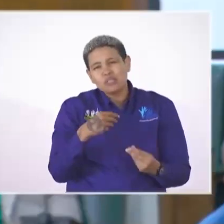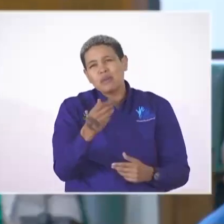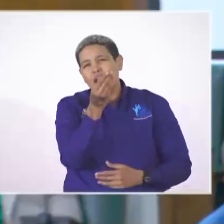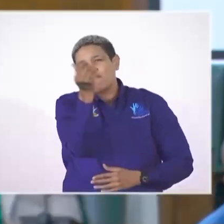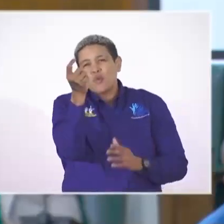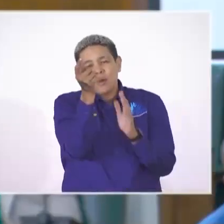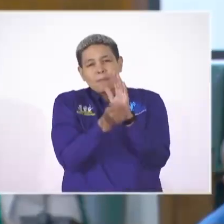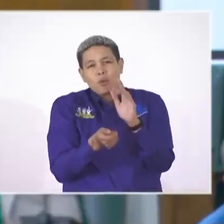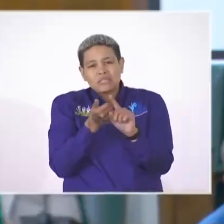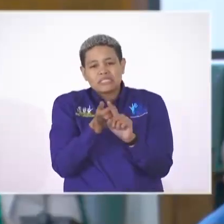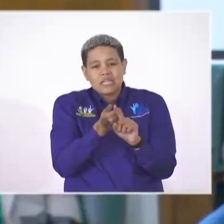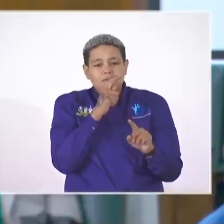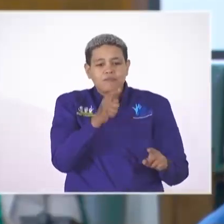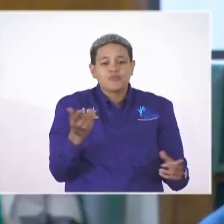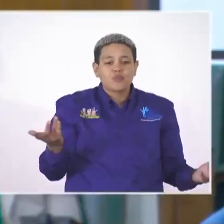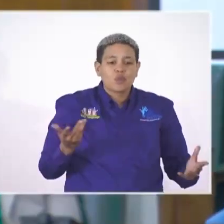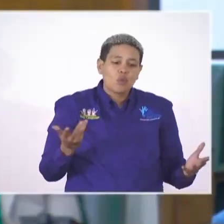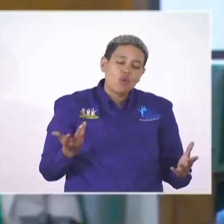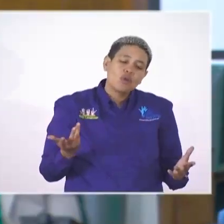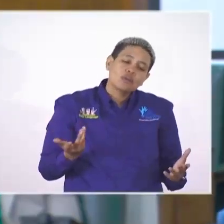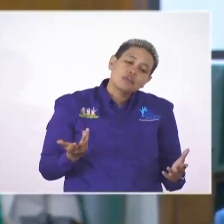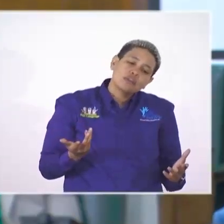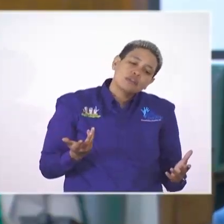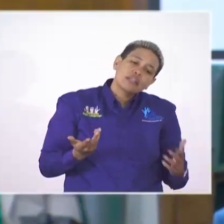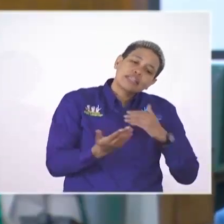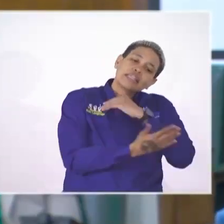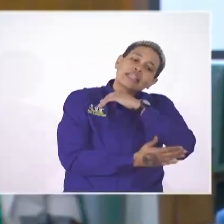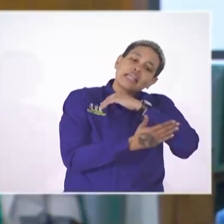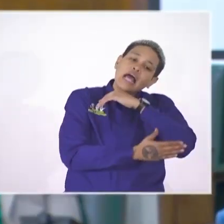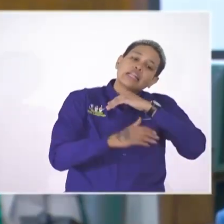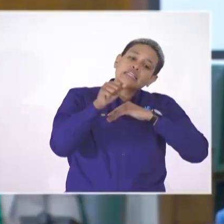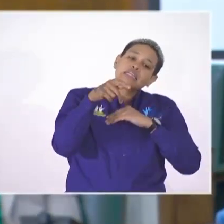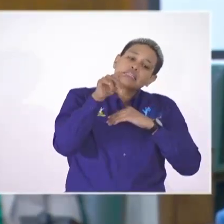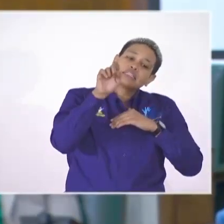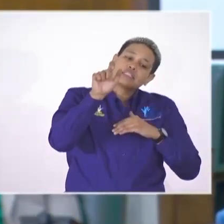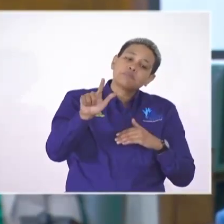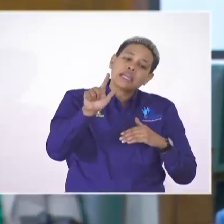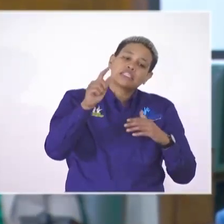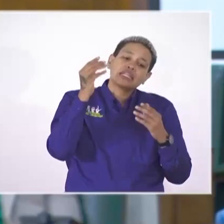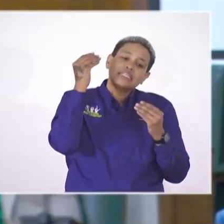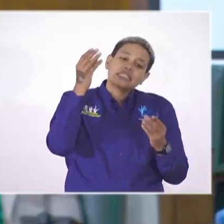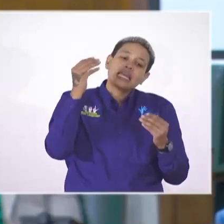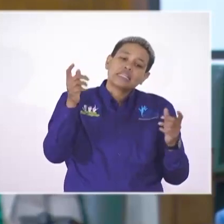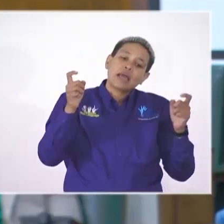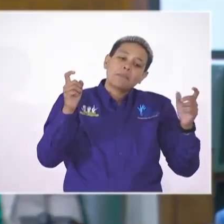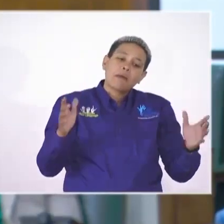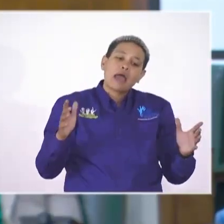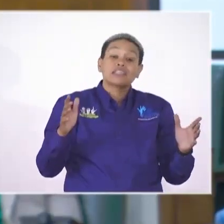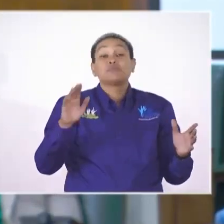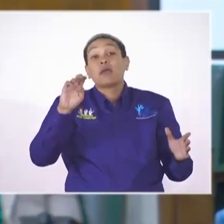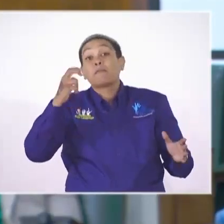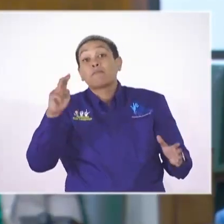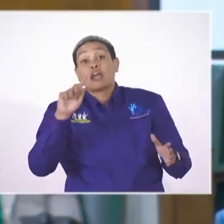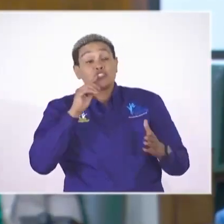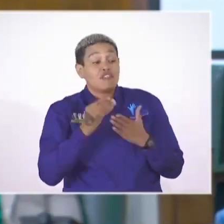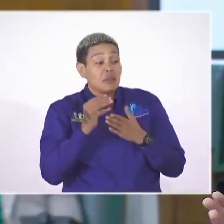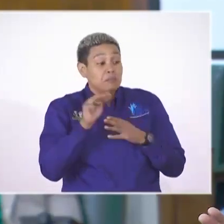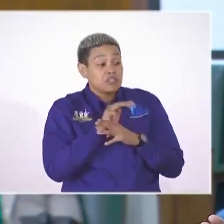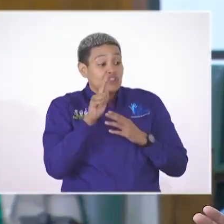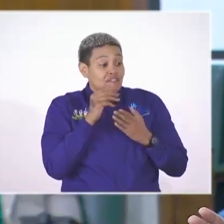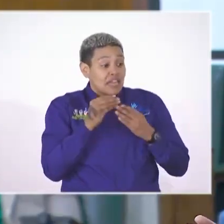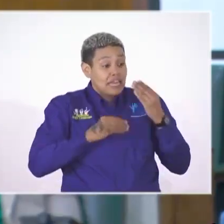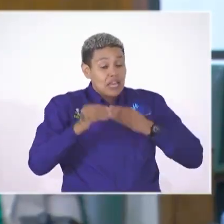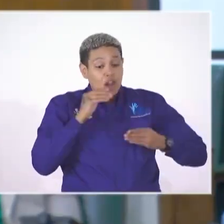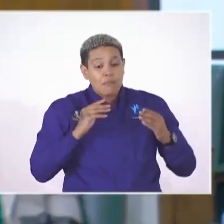moments on a quiet powerhouse, the National Spatial Data Management branch of the Ministry of Economic Growth and Job Creation. I bet